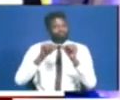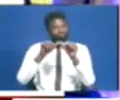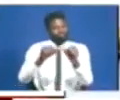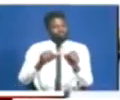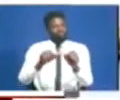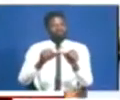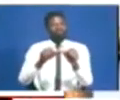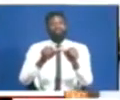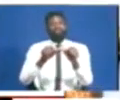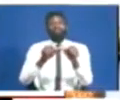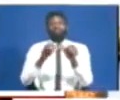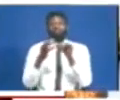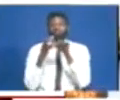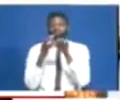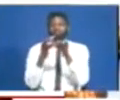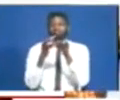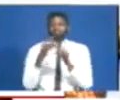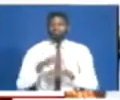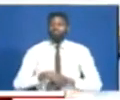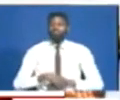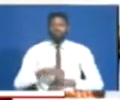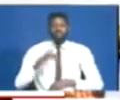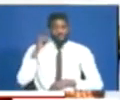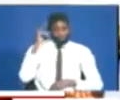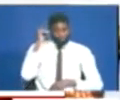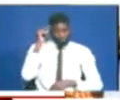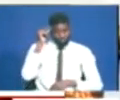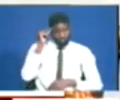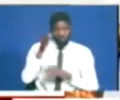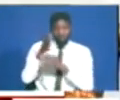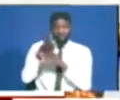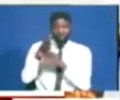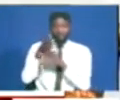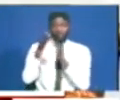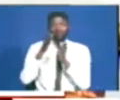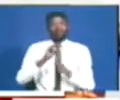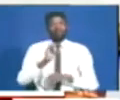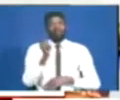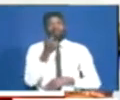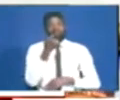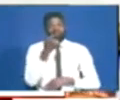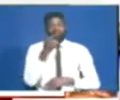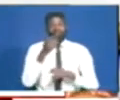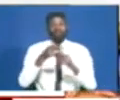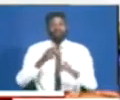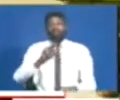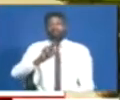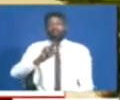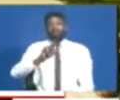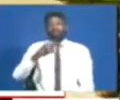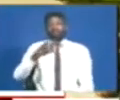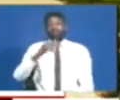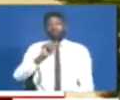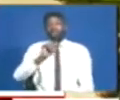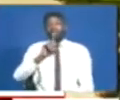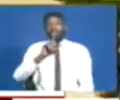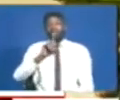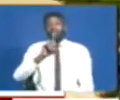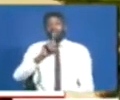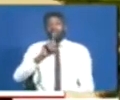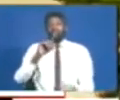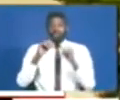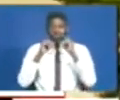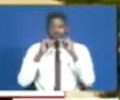that relationship. Saudi Arabia ambassador to Kenya, Khalid Abdullah Al Salman, says his country will continue to enhance